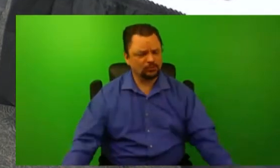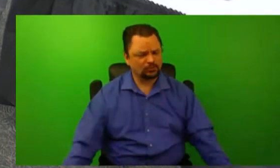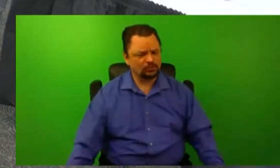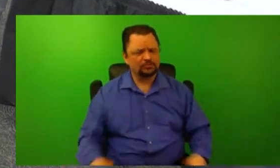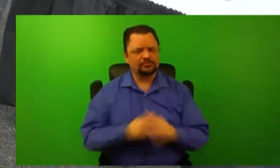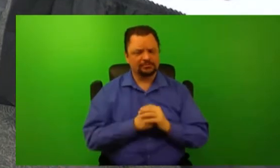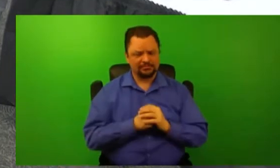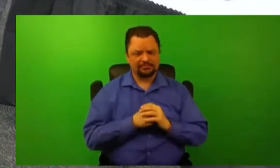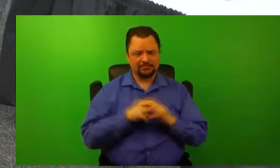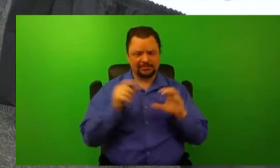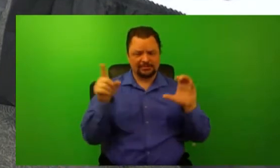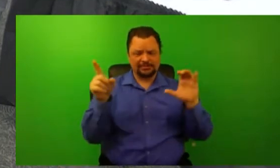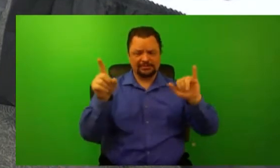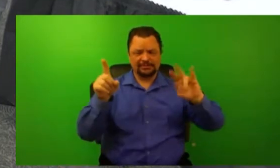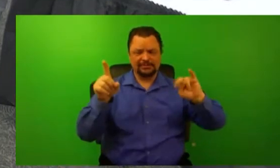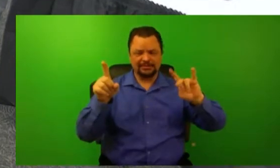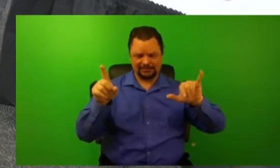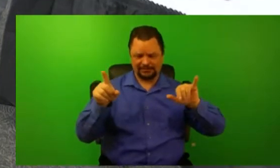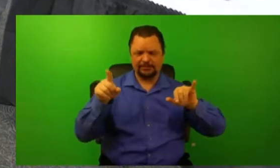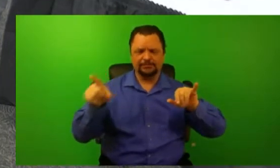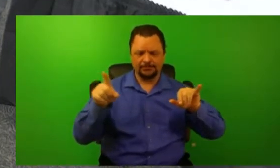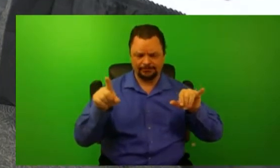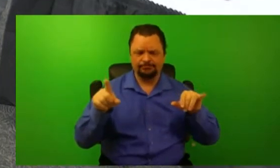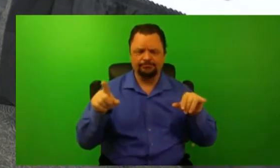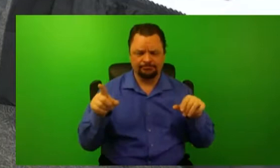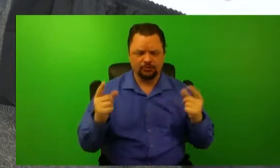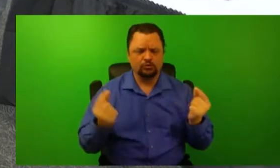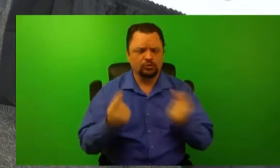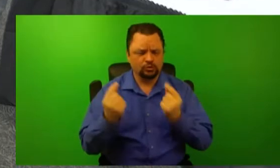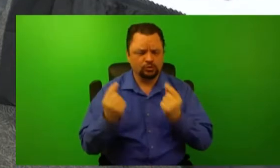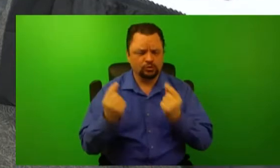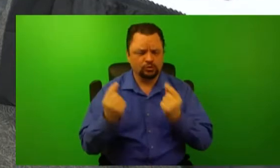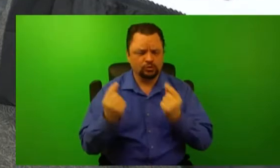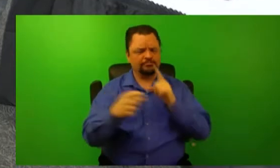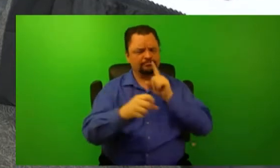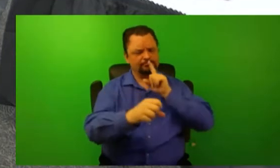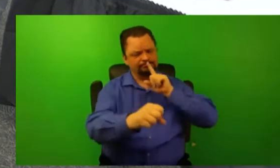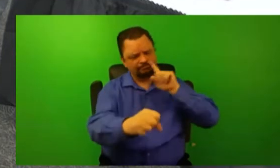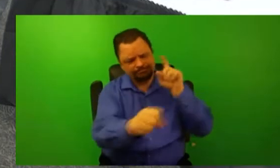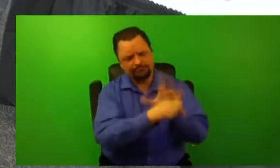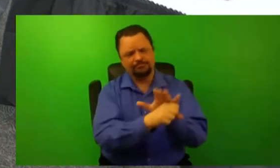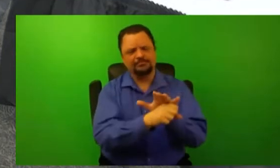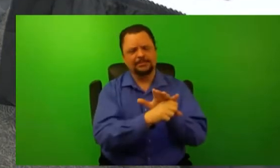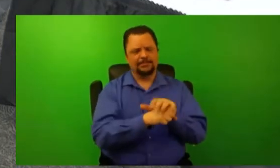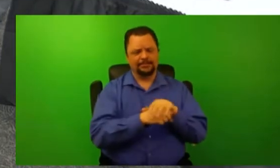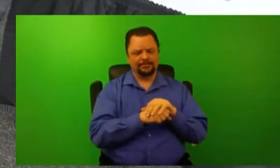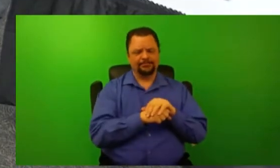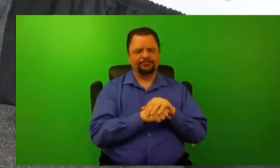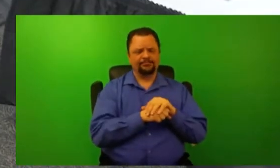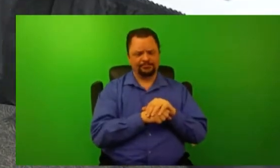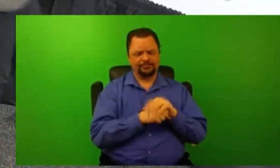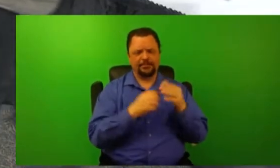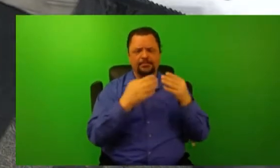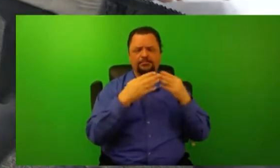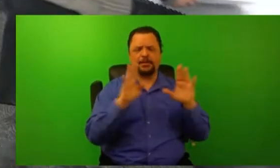Peak United Way as dedicated public health partners and true public health champions.